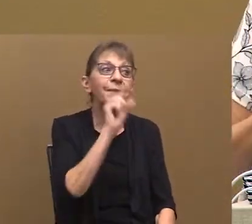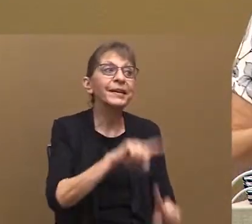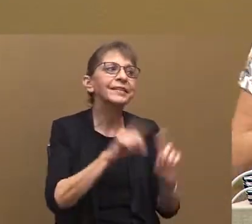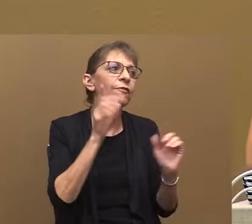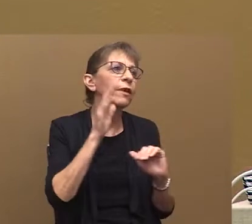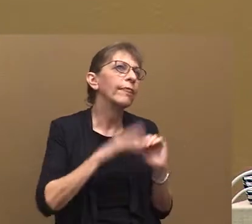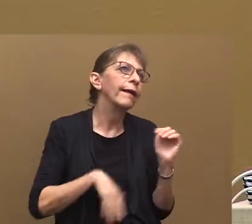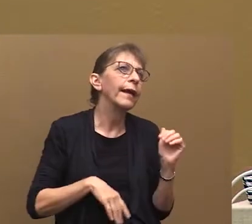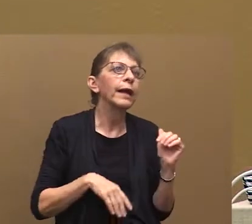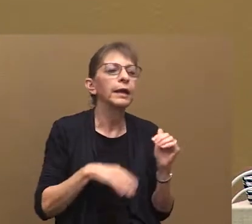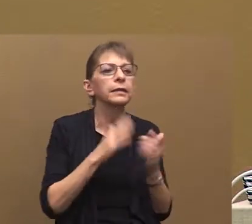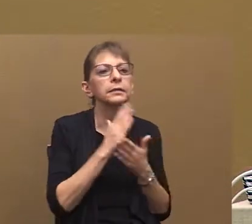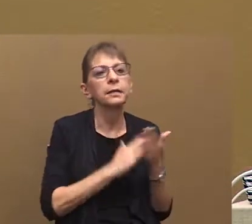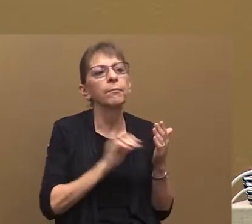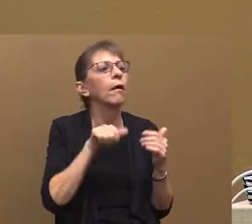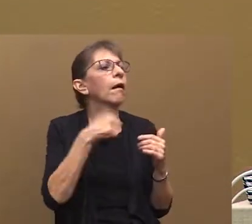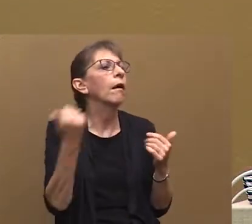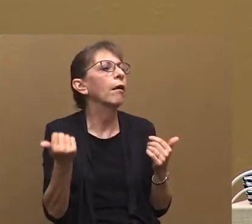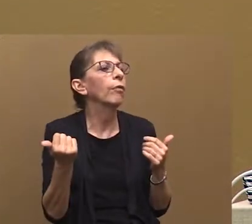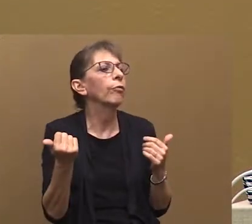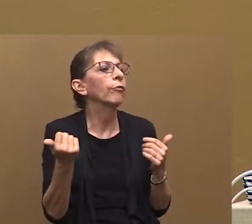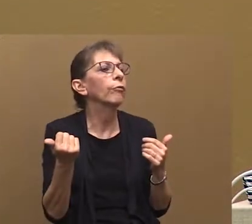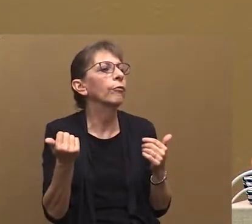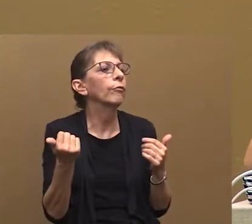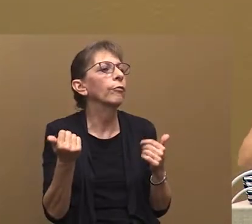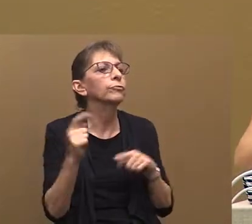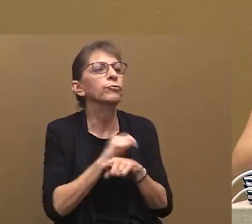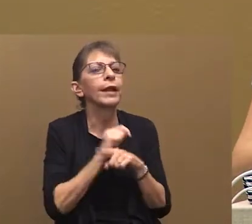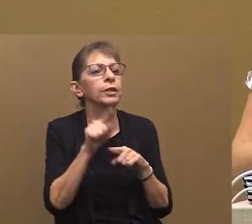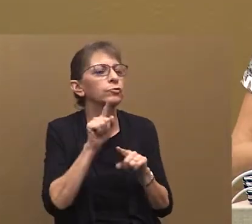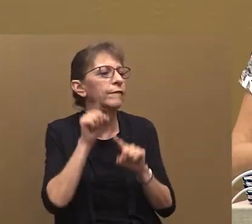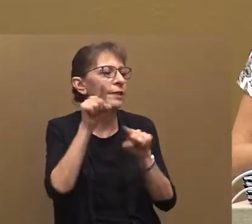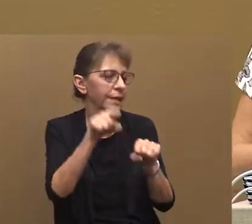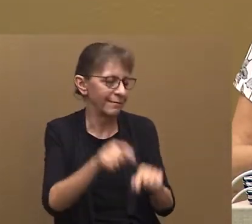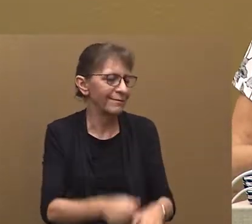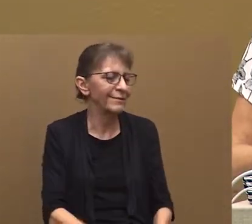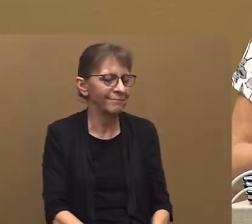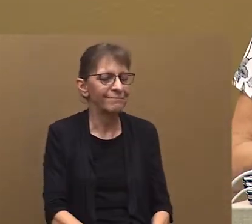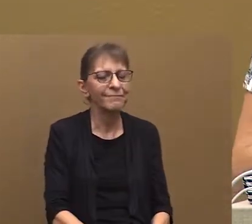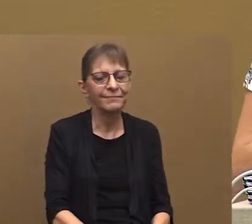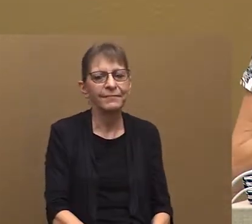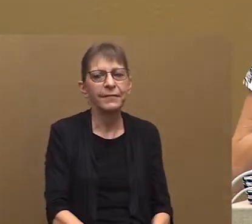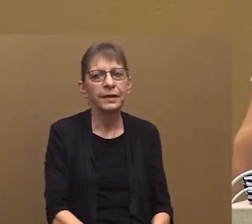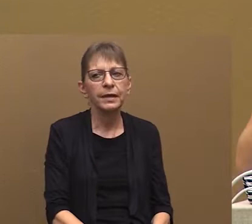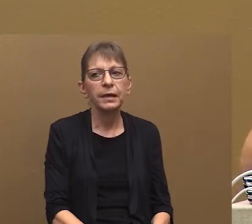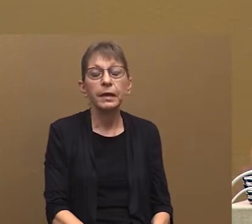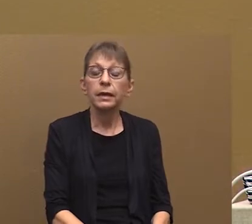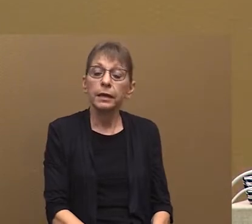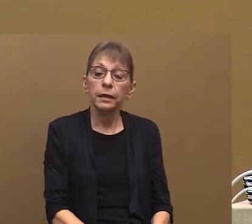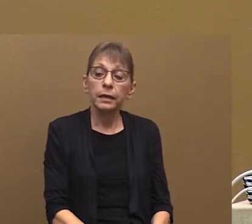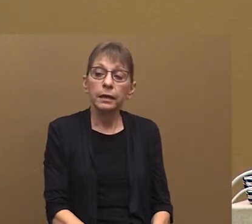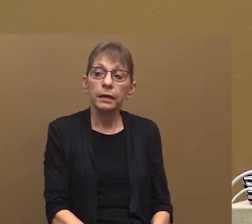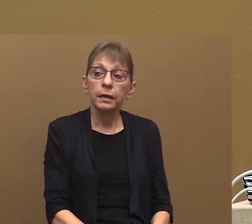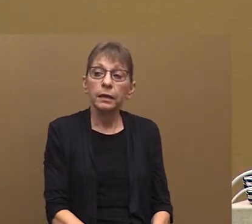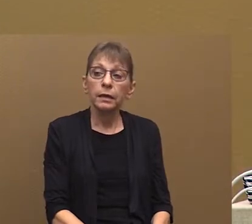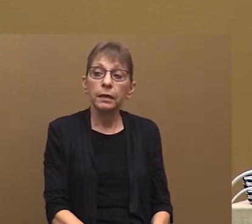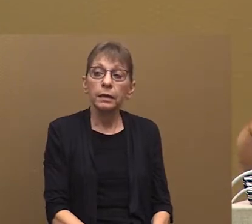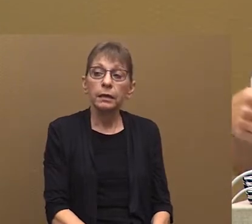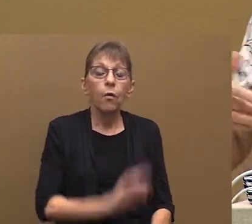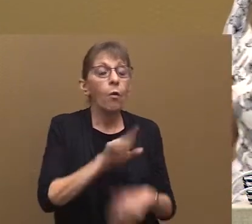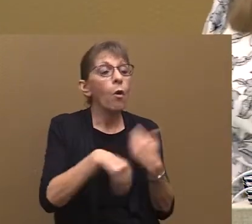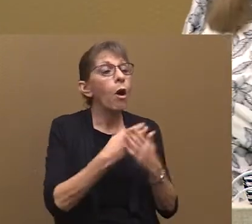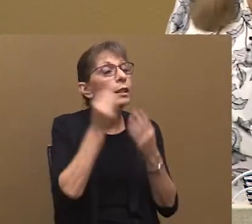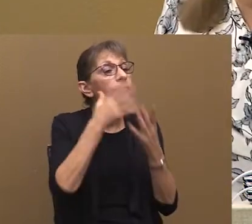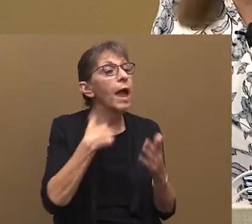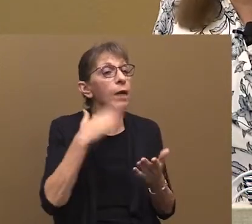different than perhaps some other trainings that you've been to. All of the information that